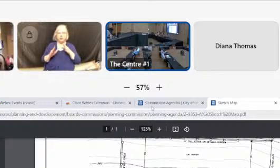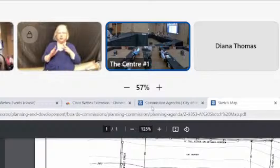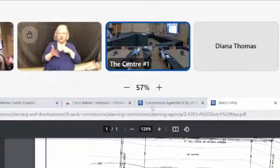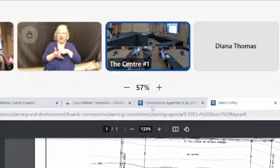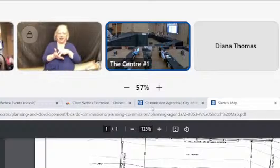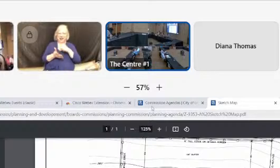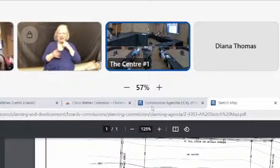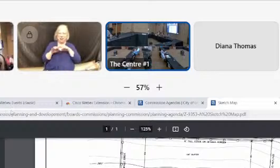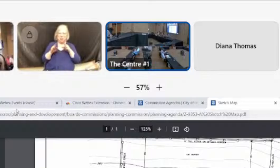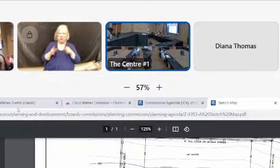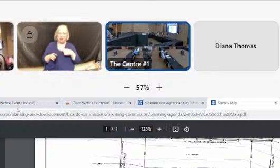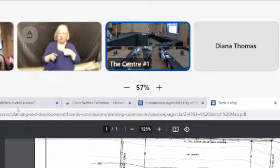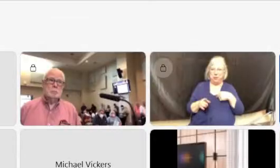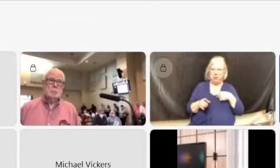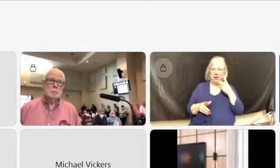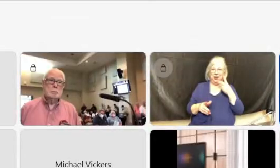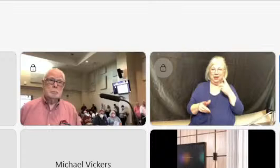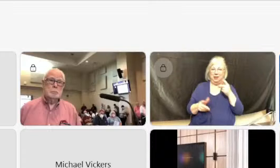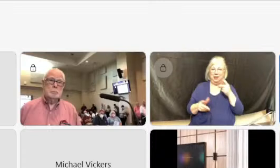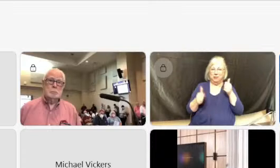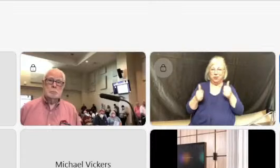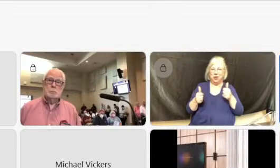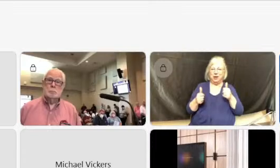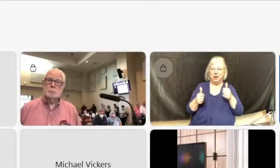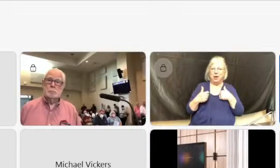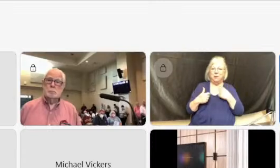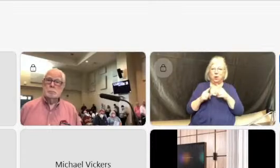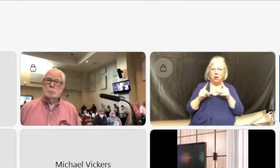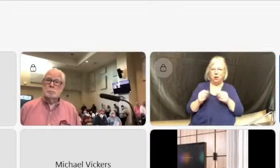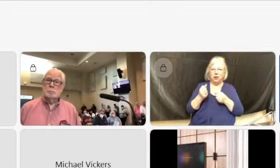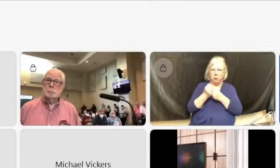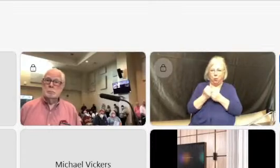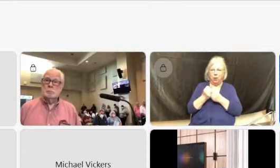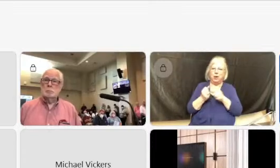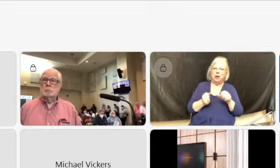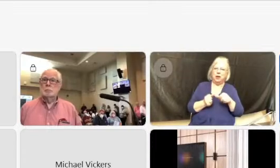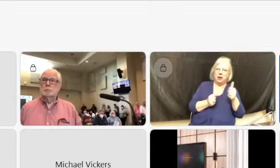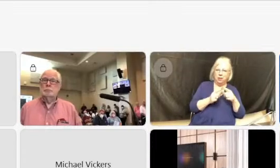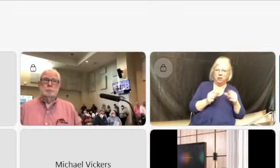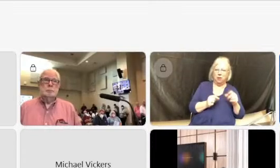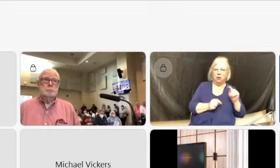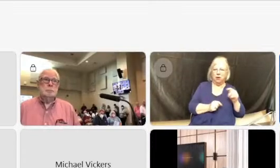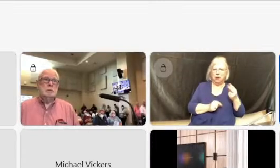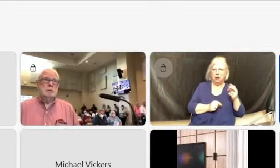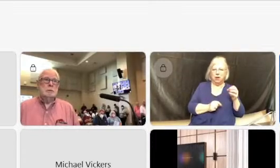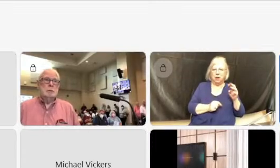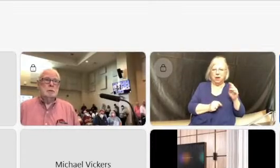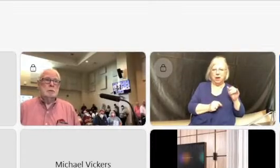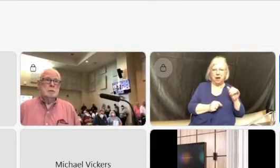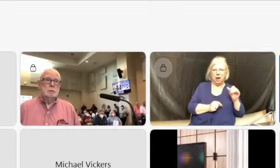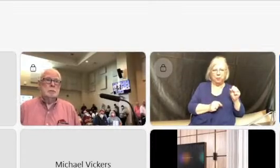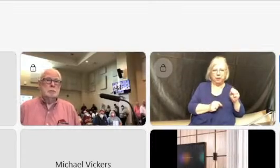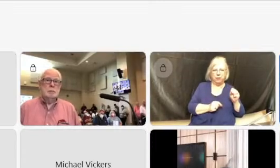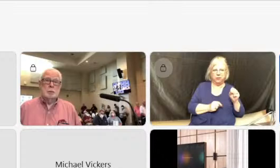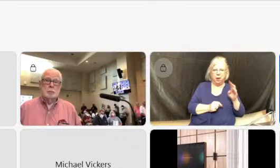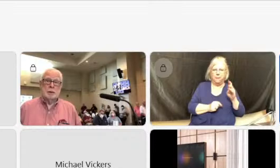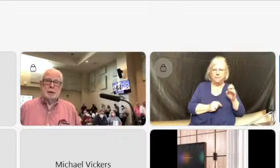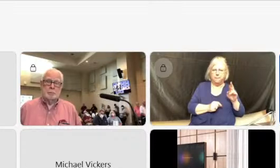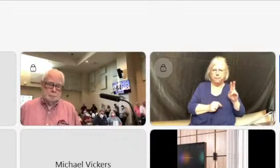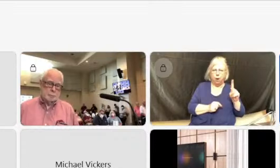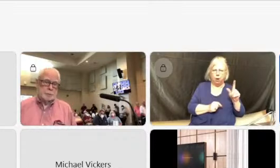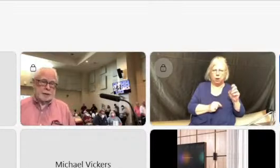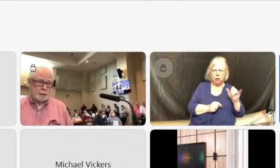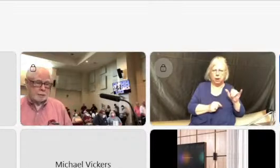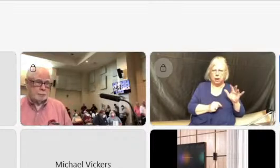Great. We have one card in support of, and then we have another card, Thomas Barkley?